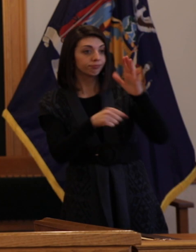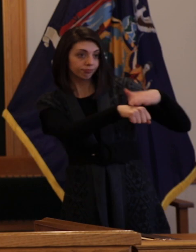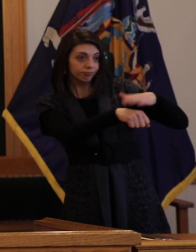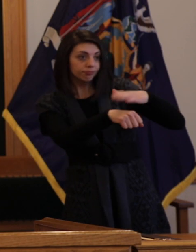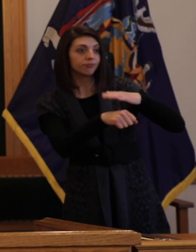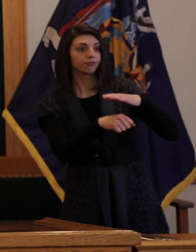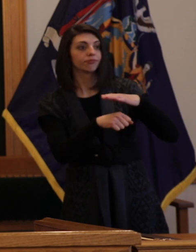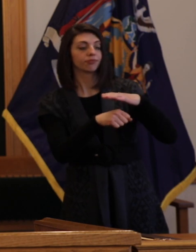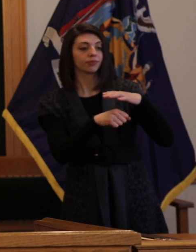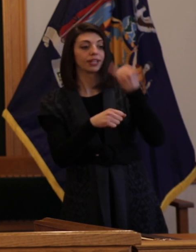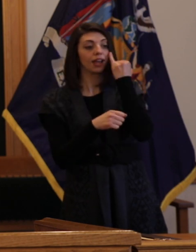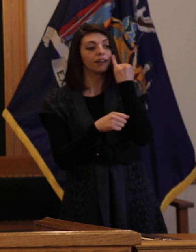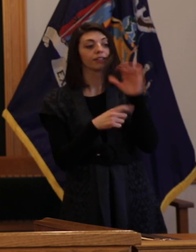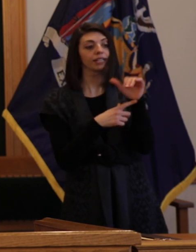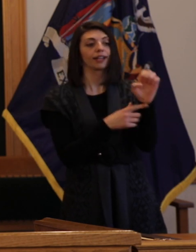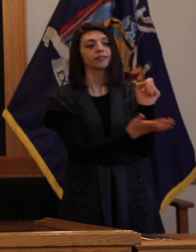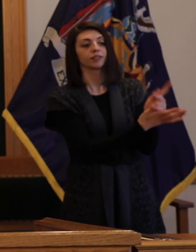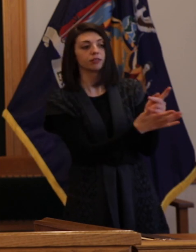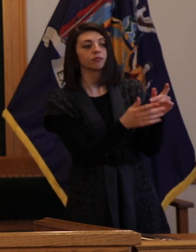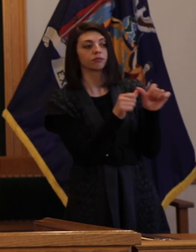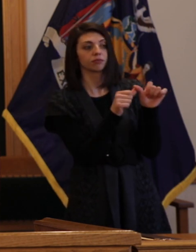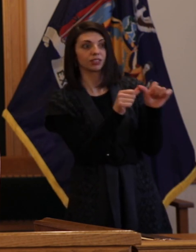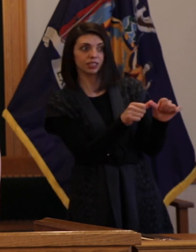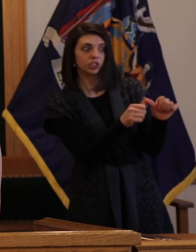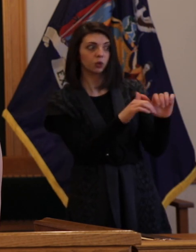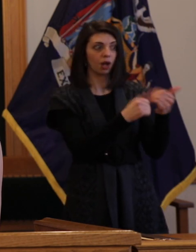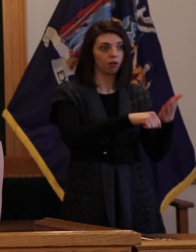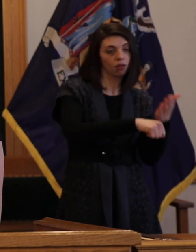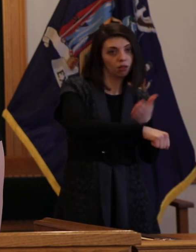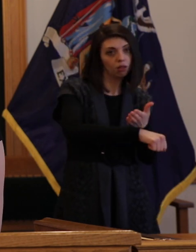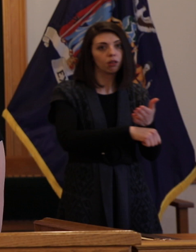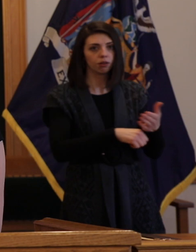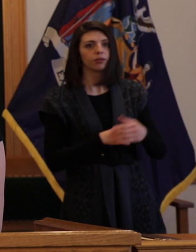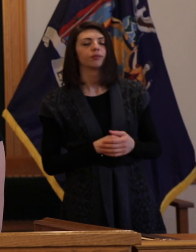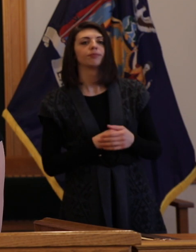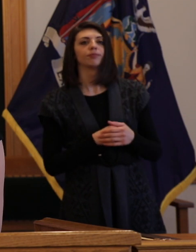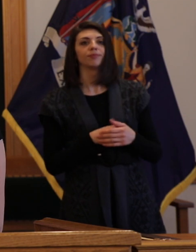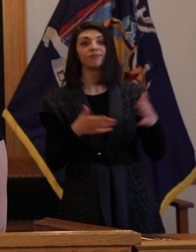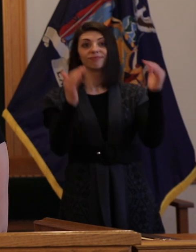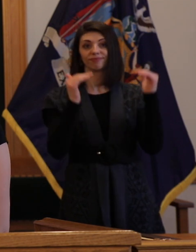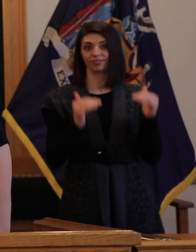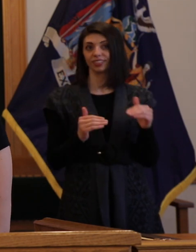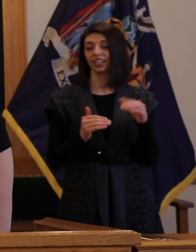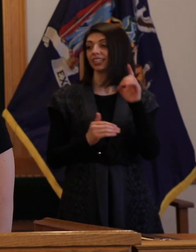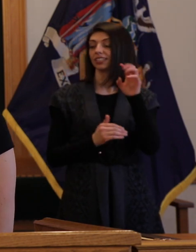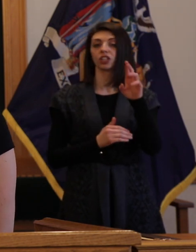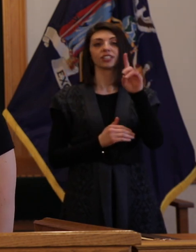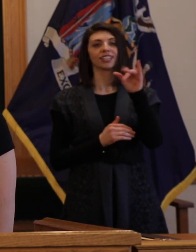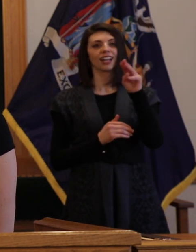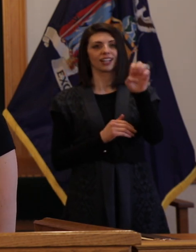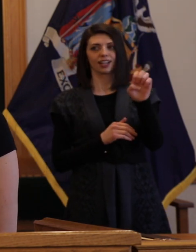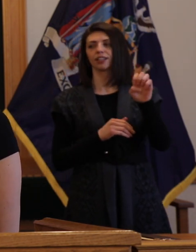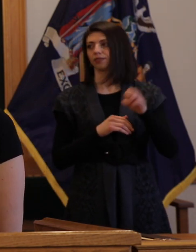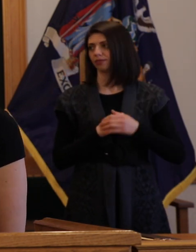of these cases. Next, I would like to introduce Diane Oldenburg, Senior Public Health Educator at our Oswego County